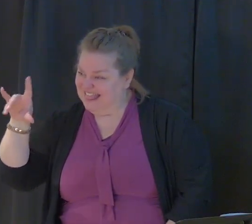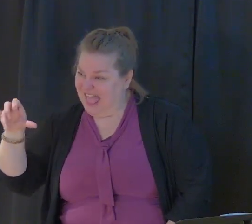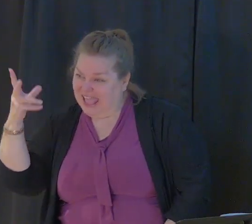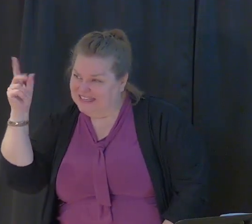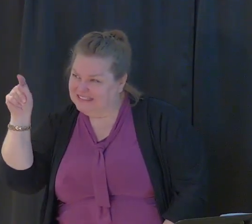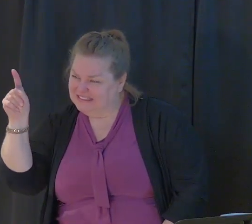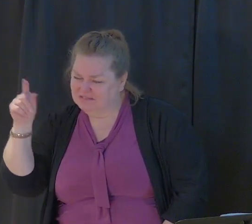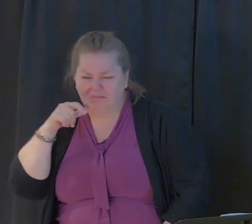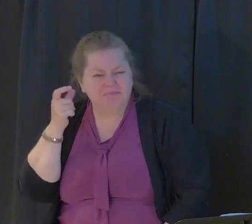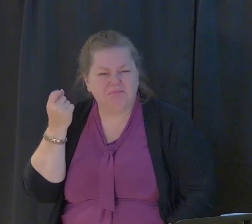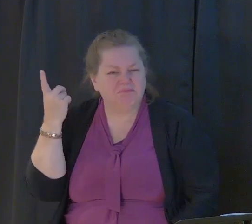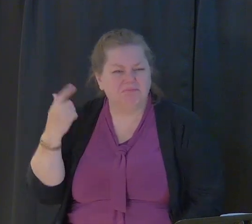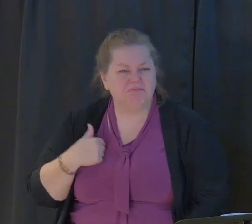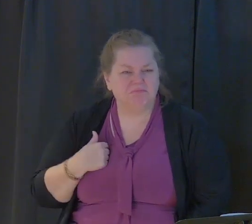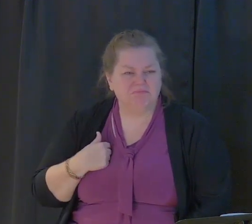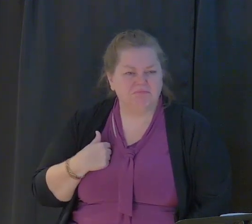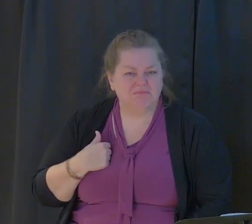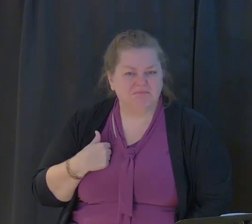it.